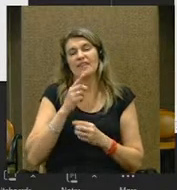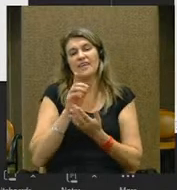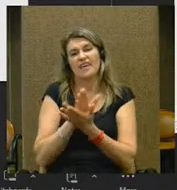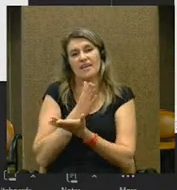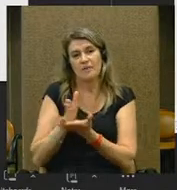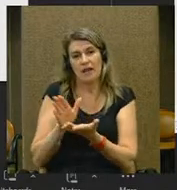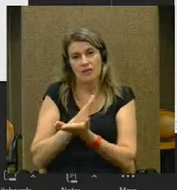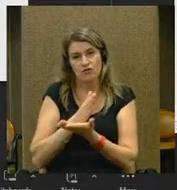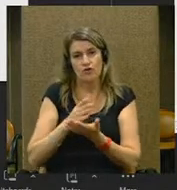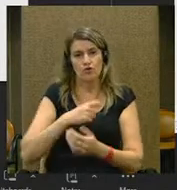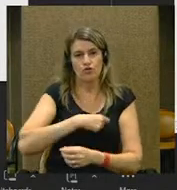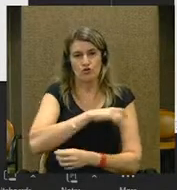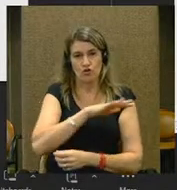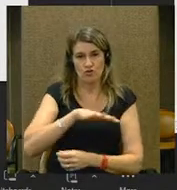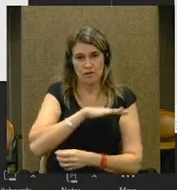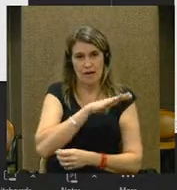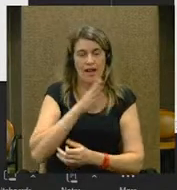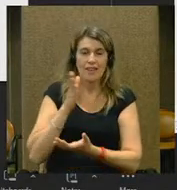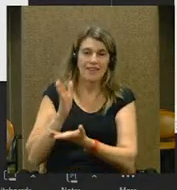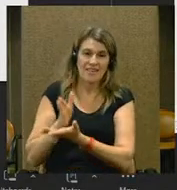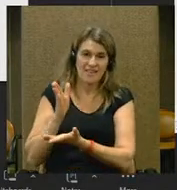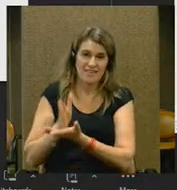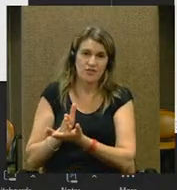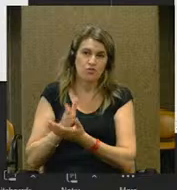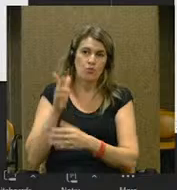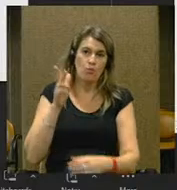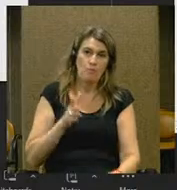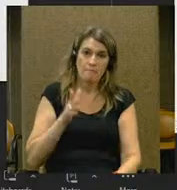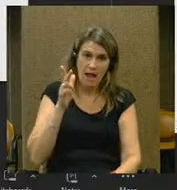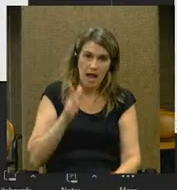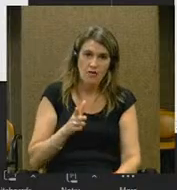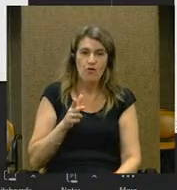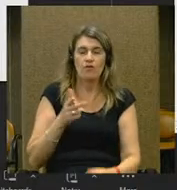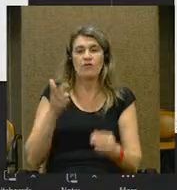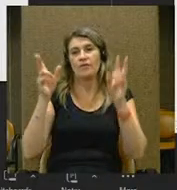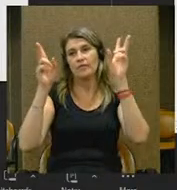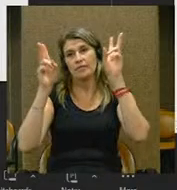we are also taking measures to address these determinants.